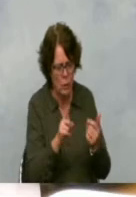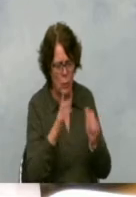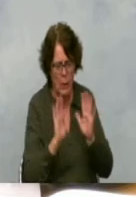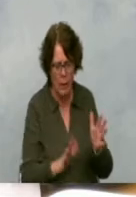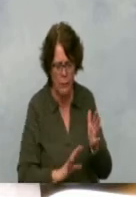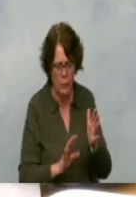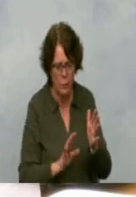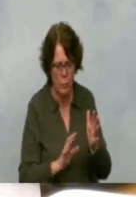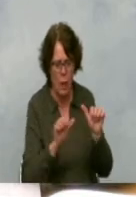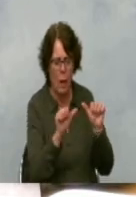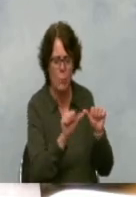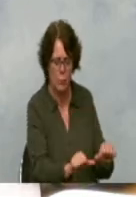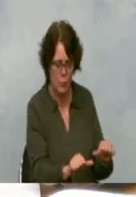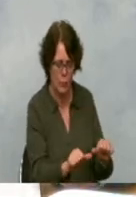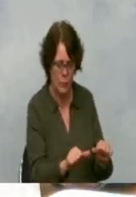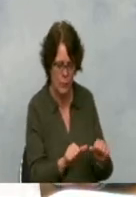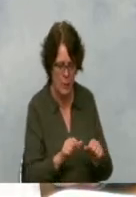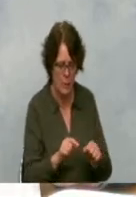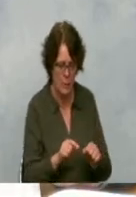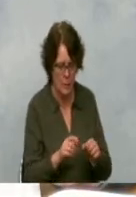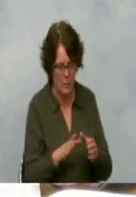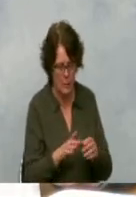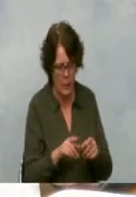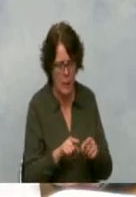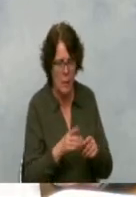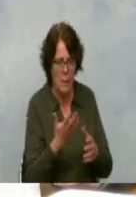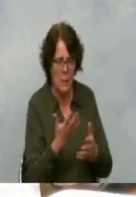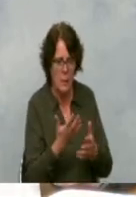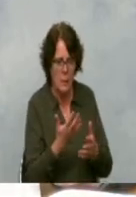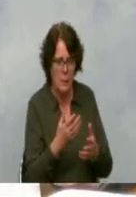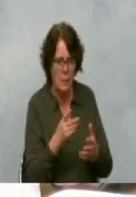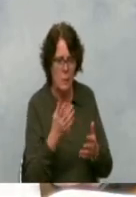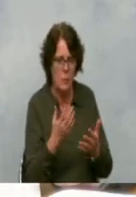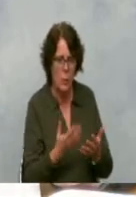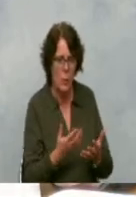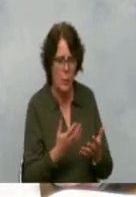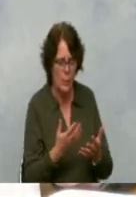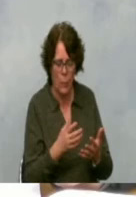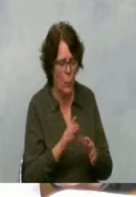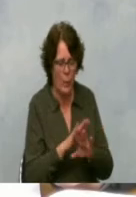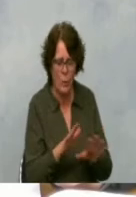is about putting things on an equal footing. So we're no